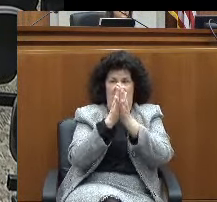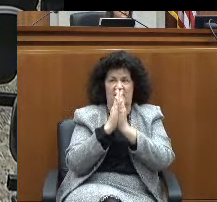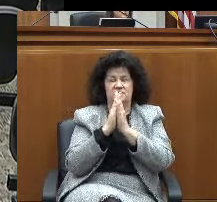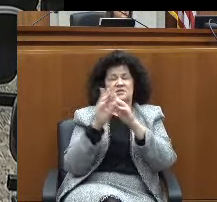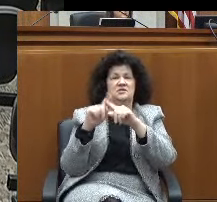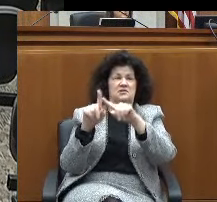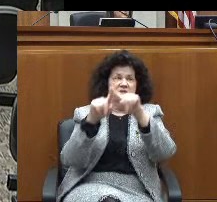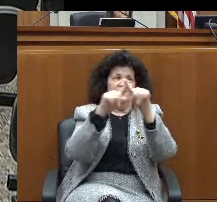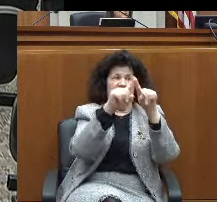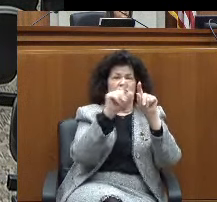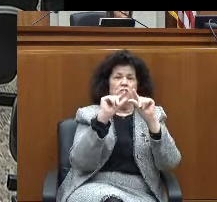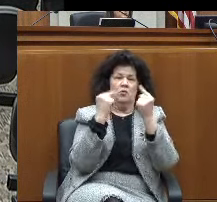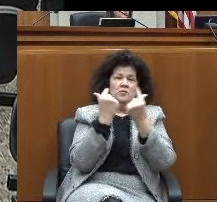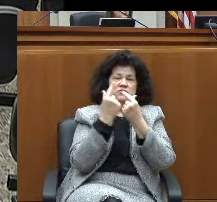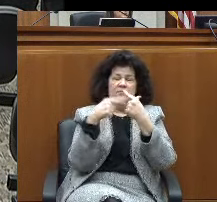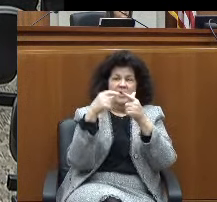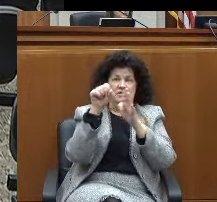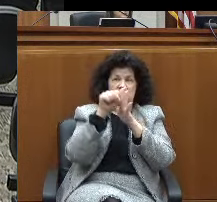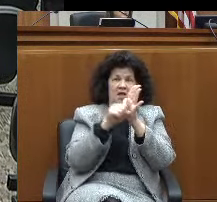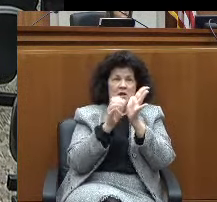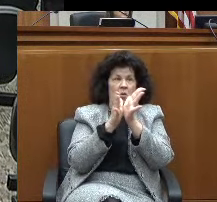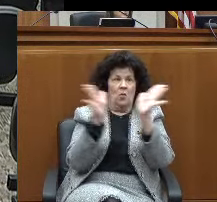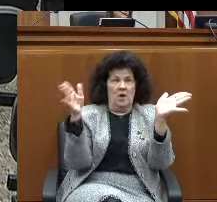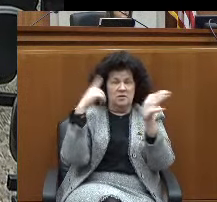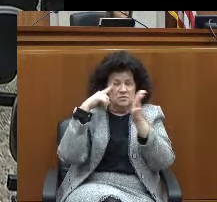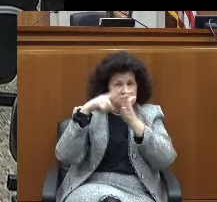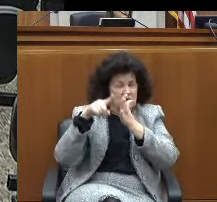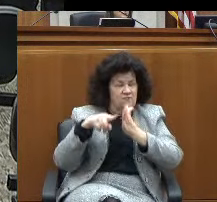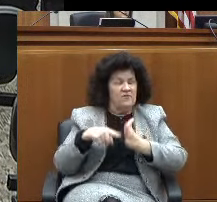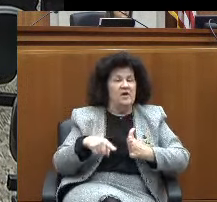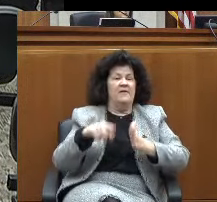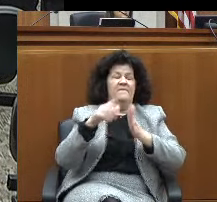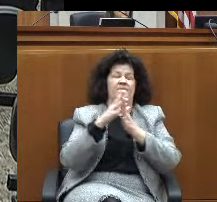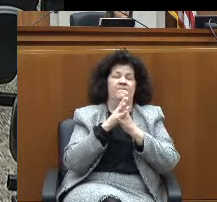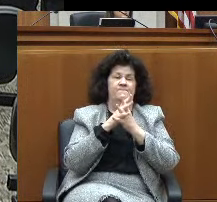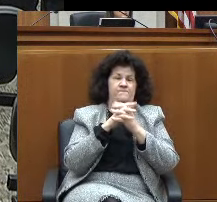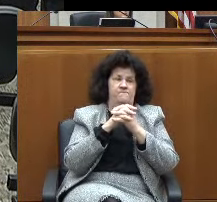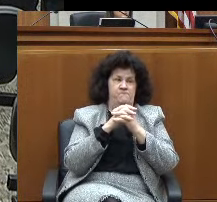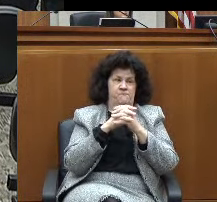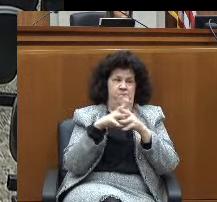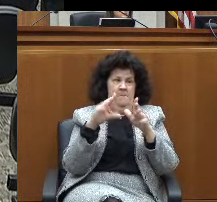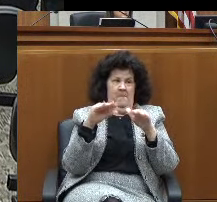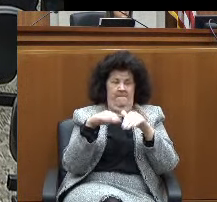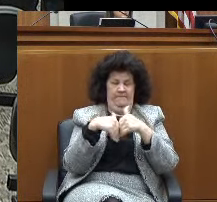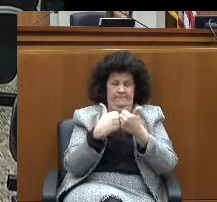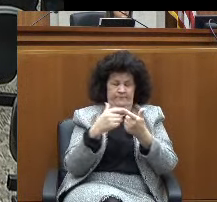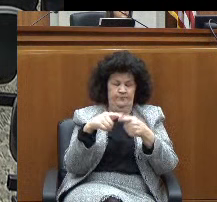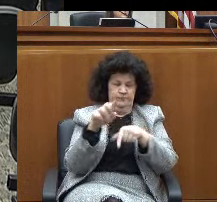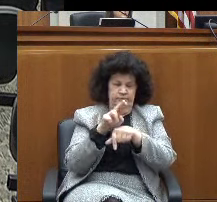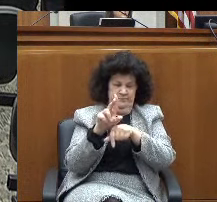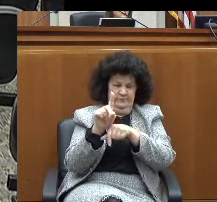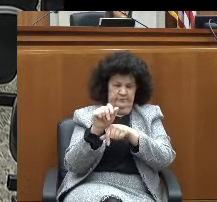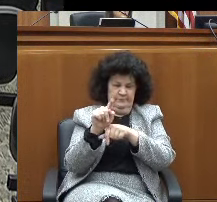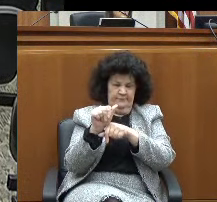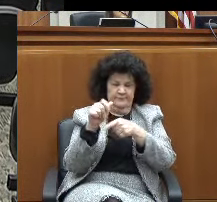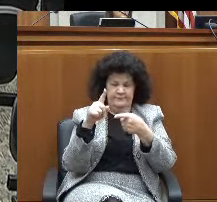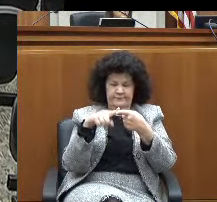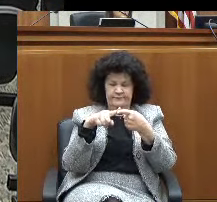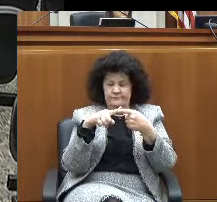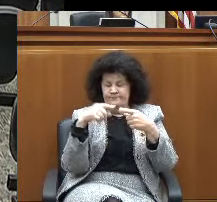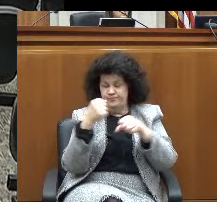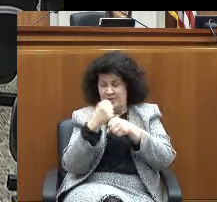providing a statewide survey of that nature or helping school system leaders implement one, and then how do you use that data to then